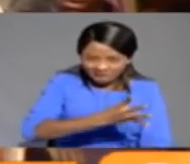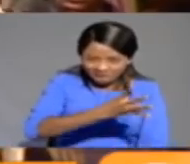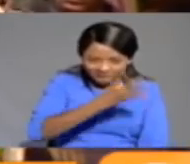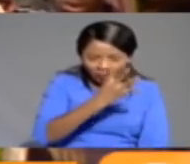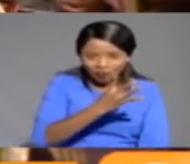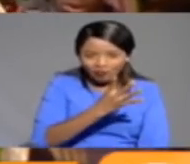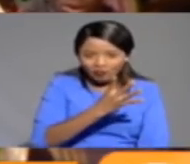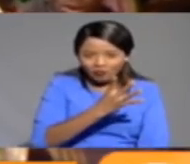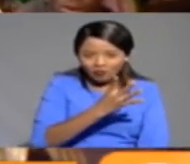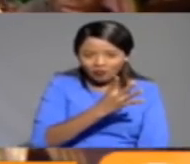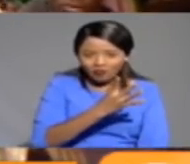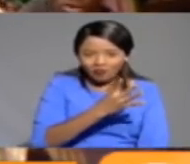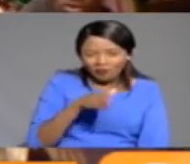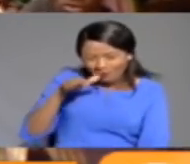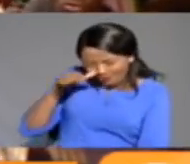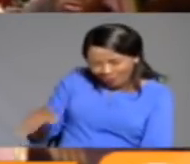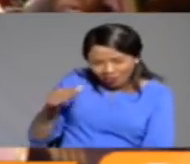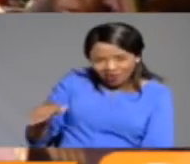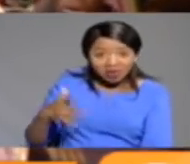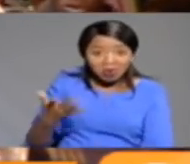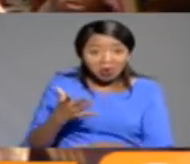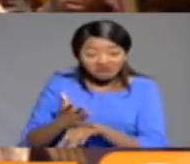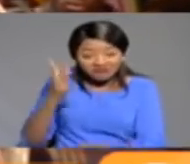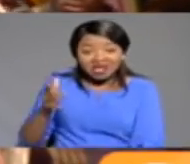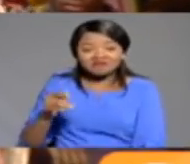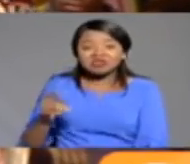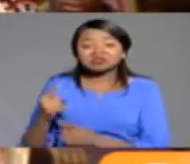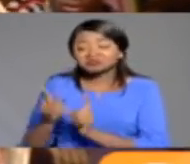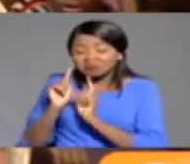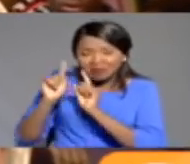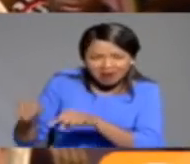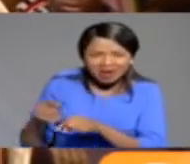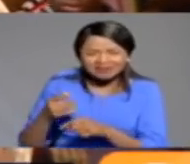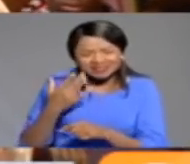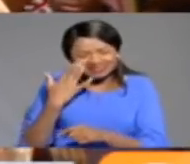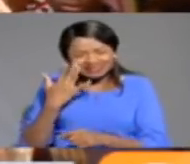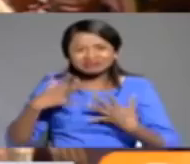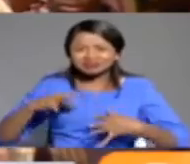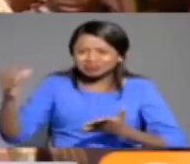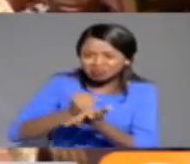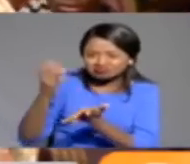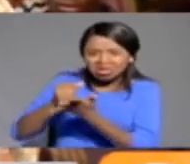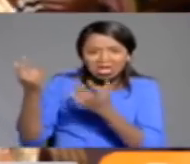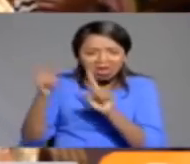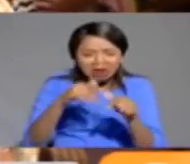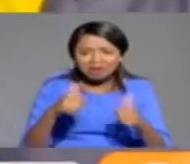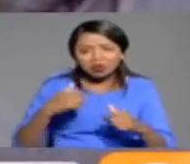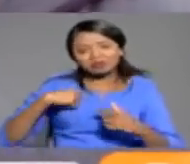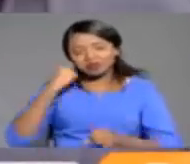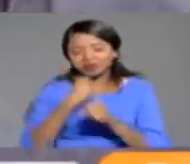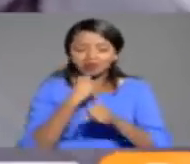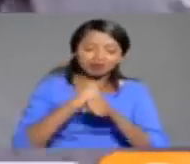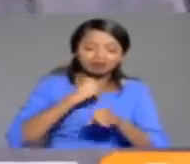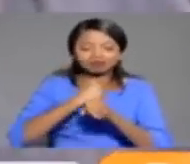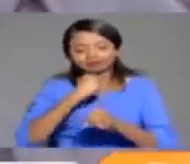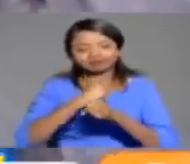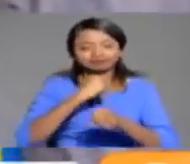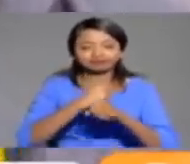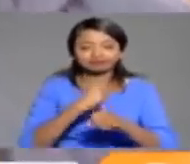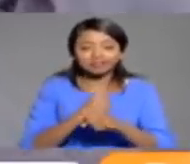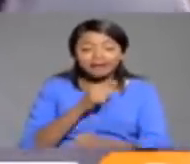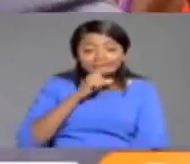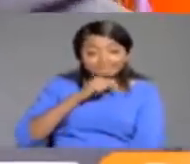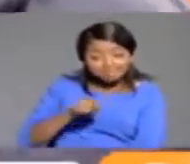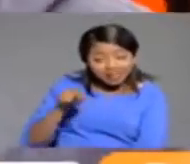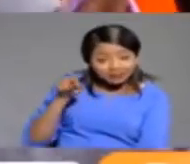Na vile kasi hiko, unaweza kuta watu wacha wamuka, wenye unajiri, asa unaweza kuwete na kasi yako. An elated Njoroge is